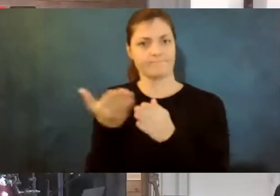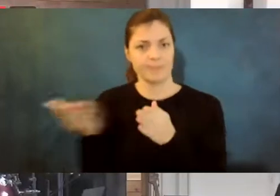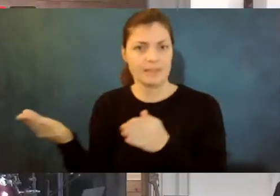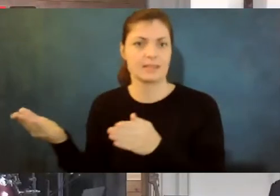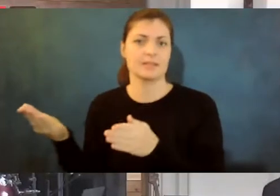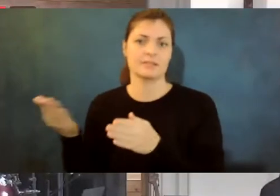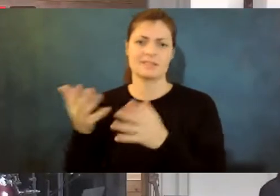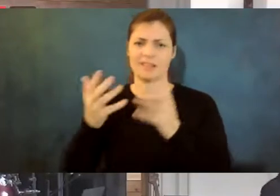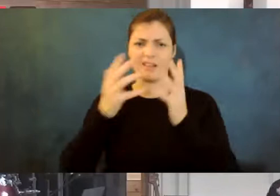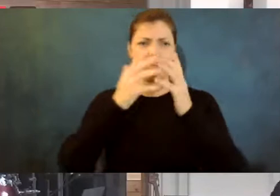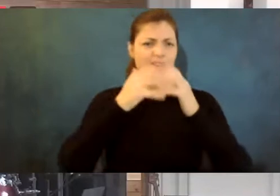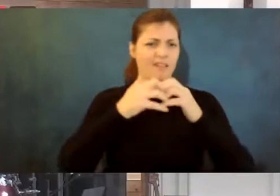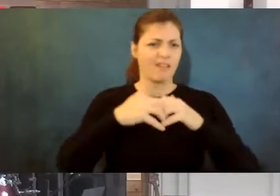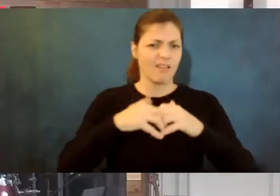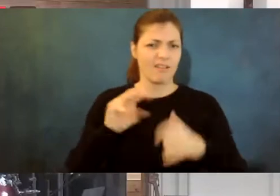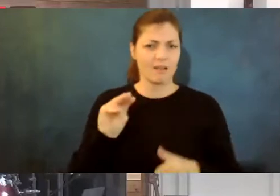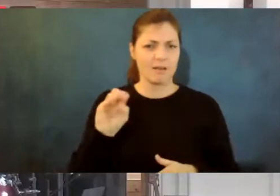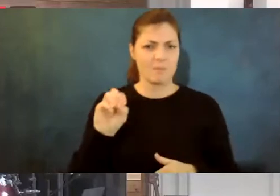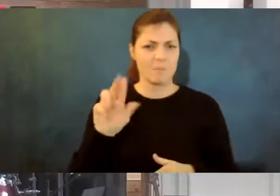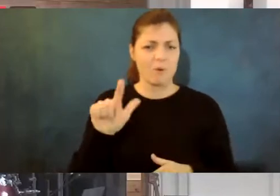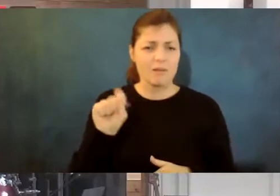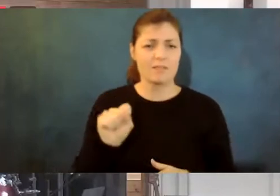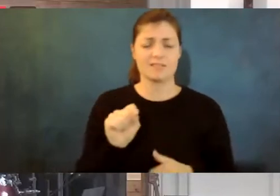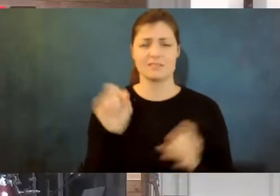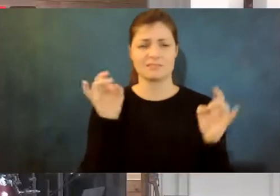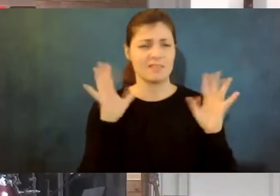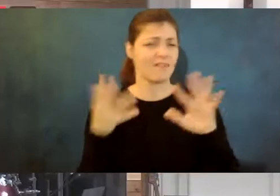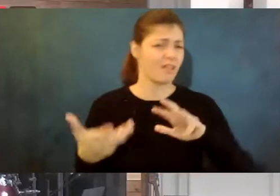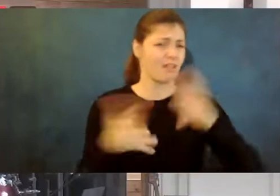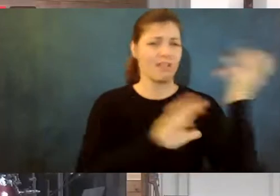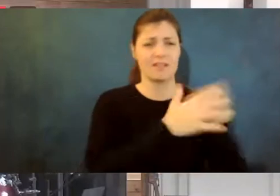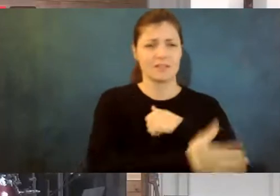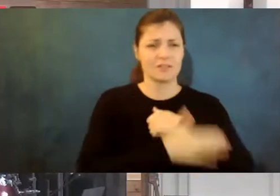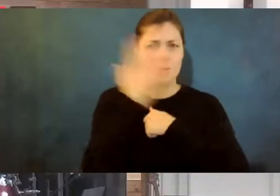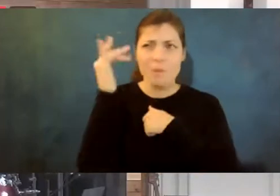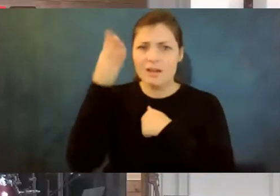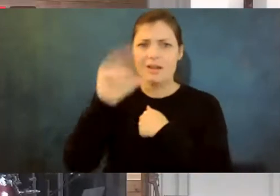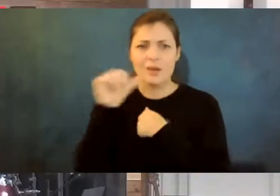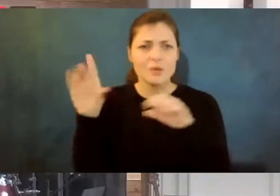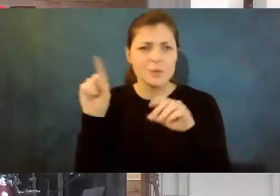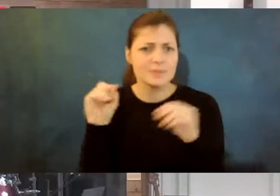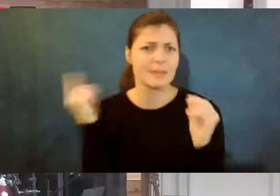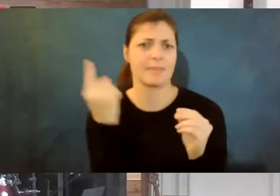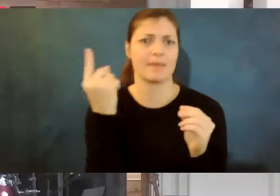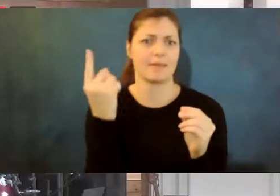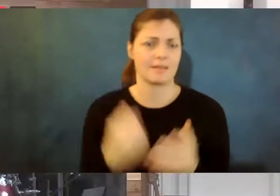breakdown of morality around us? Why isn't he doing something different? Let me tell you something.